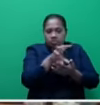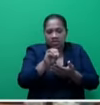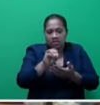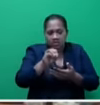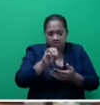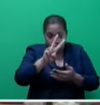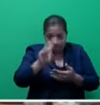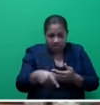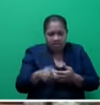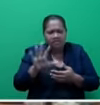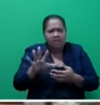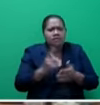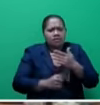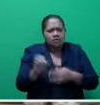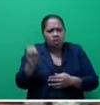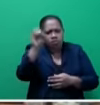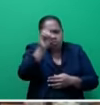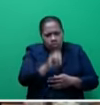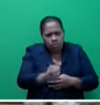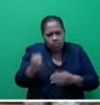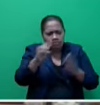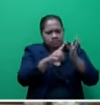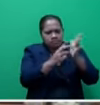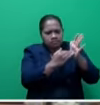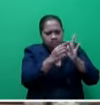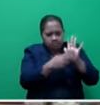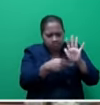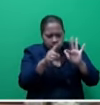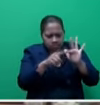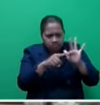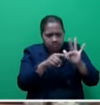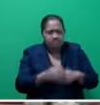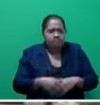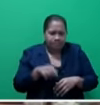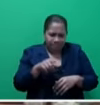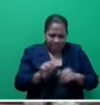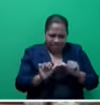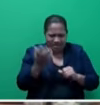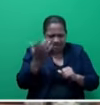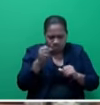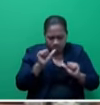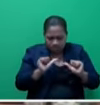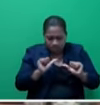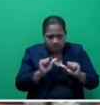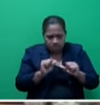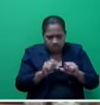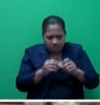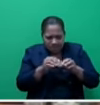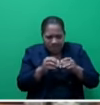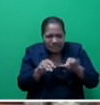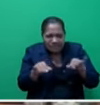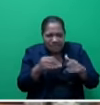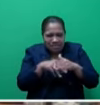Ozone Depleting Substances Act 1998, and the Endangered and the Protected Species Act 2002, and the